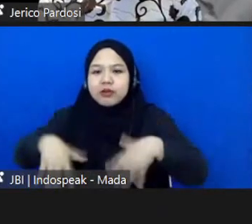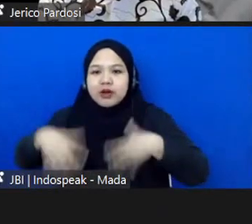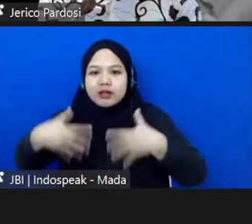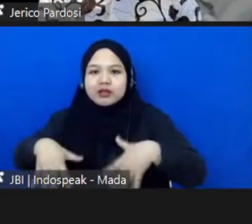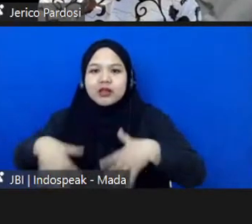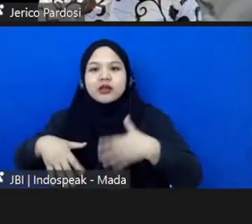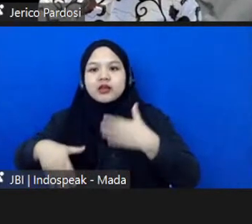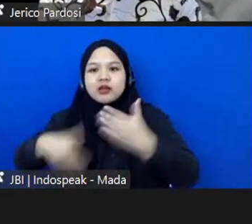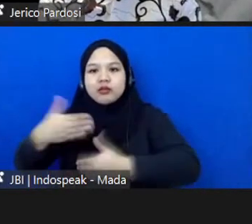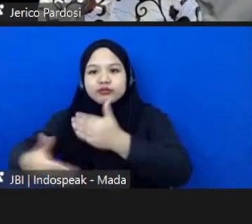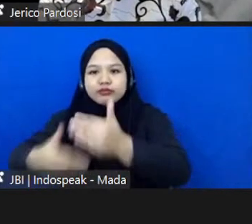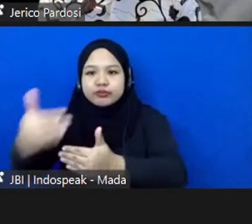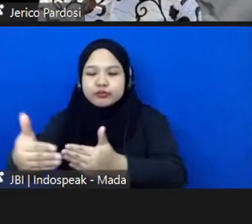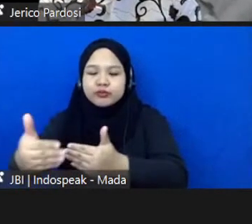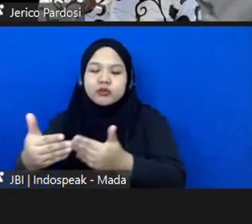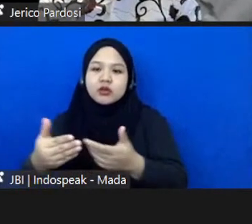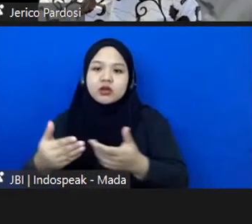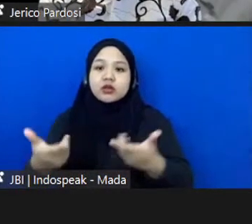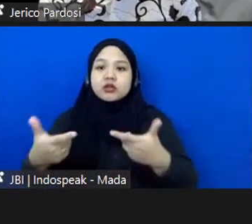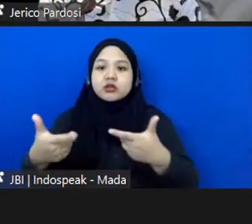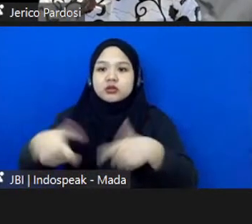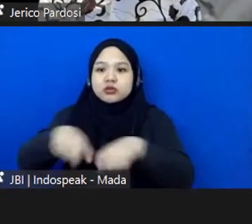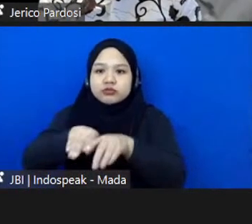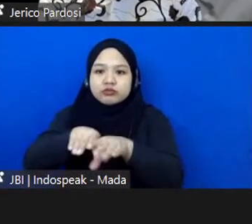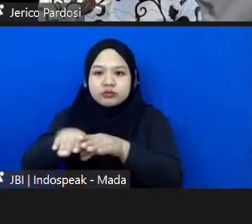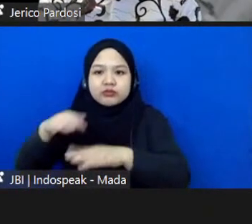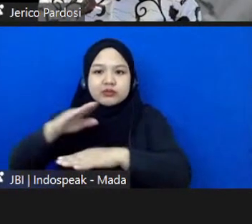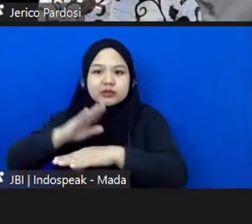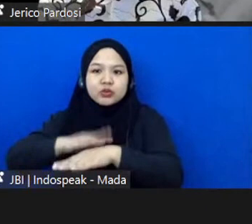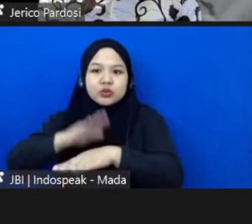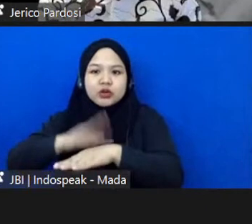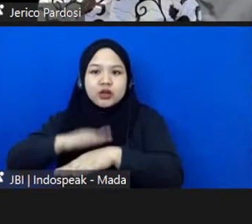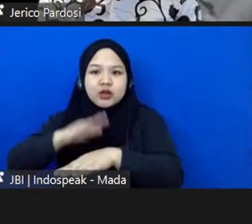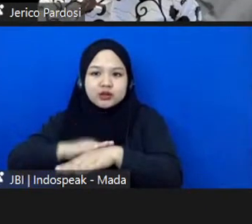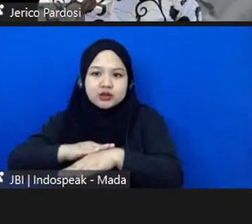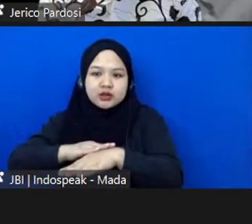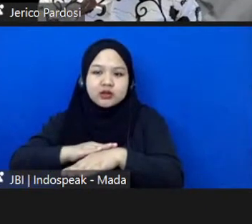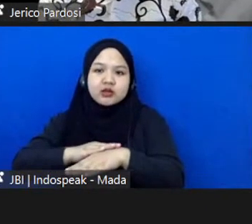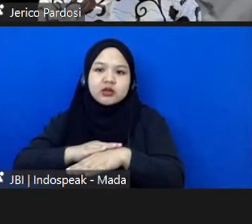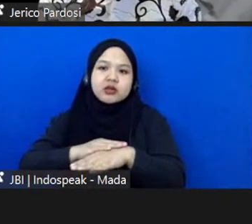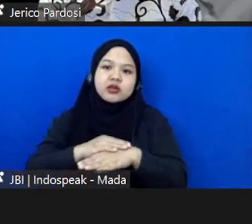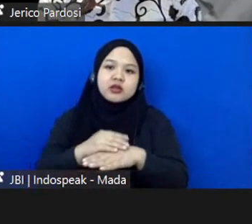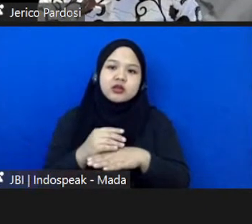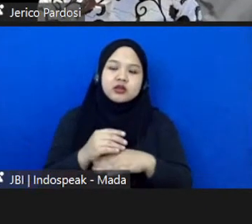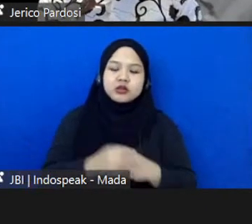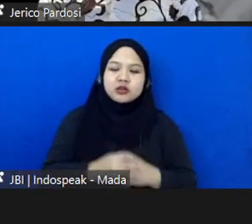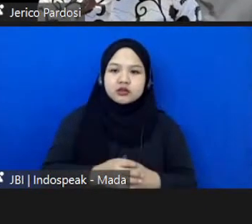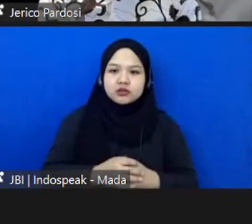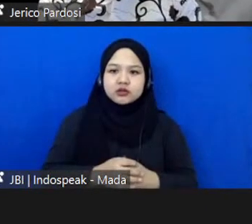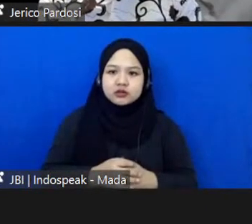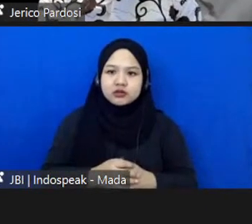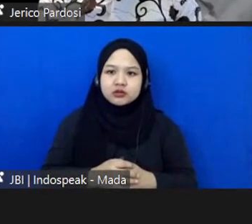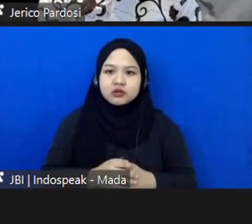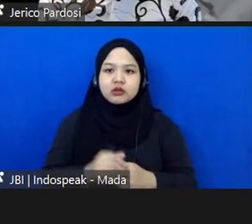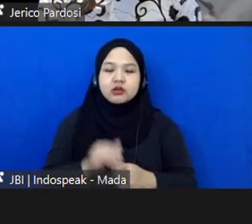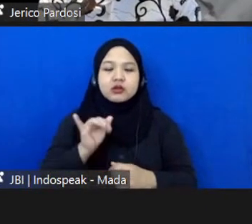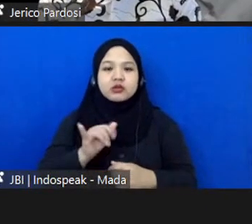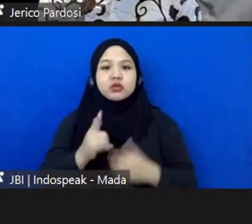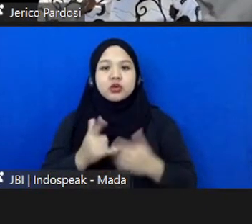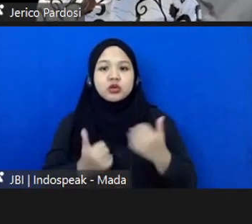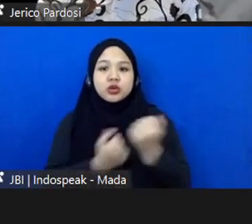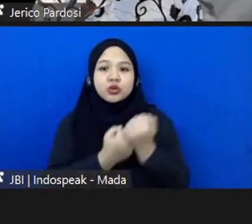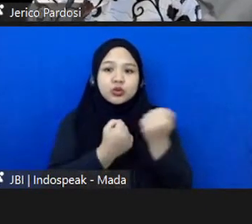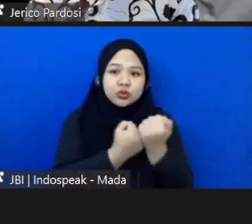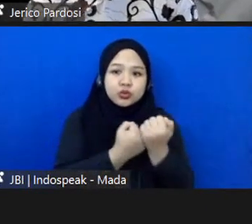including transcultural psychiatry as well as community psychiatry. And this is also supported by